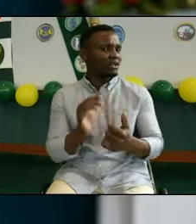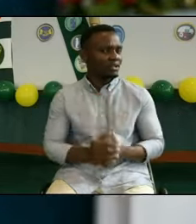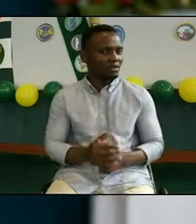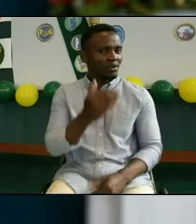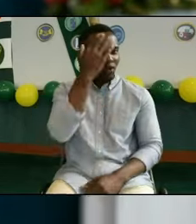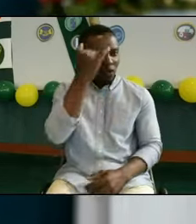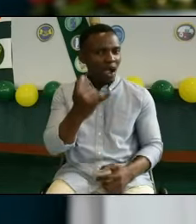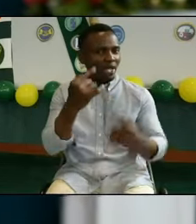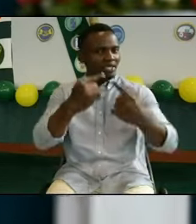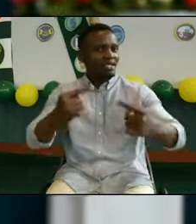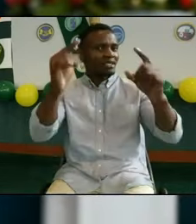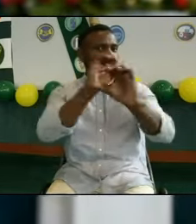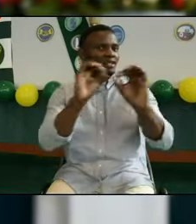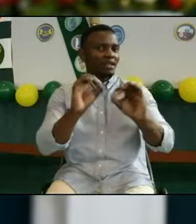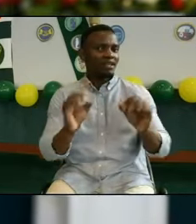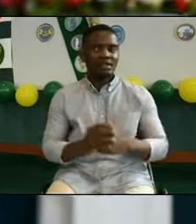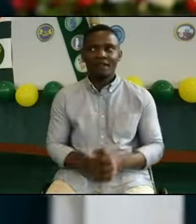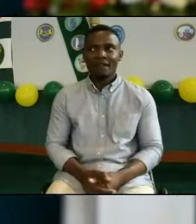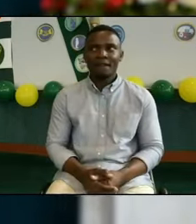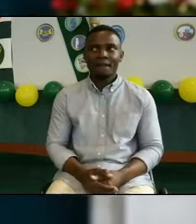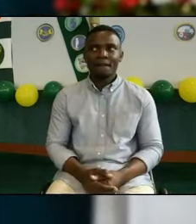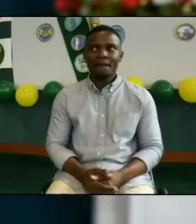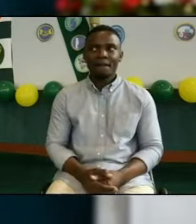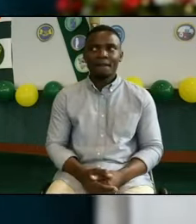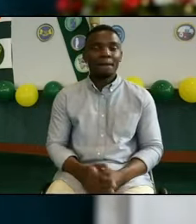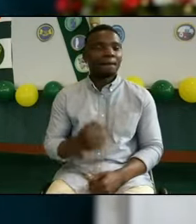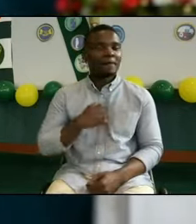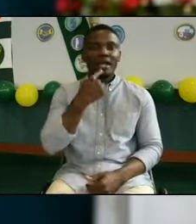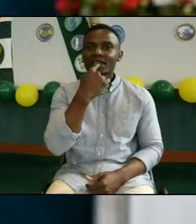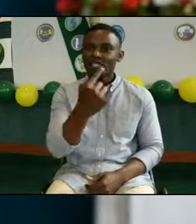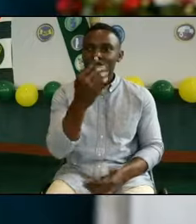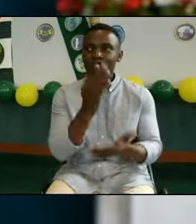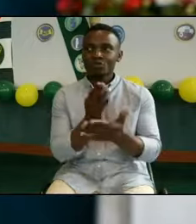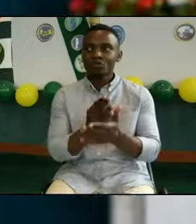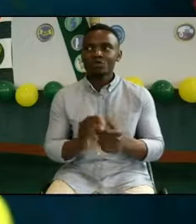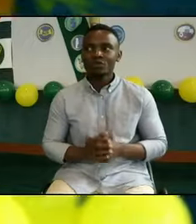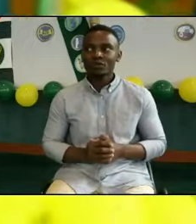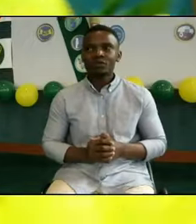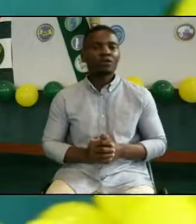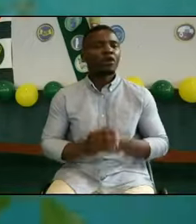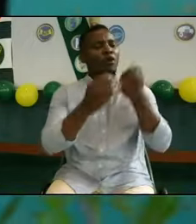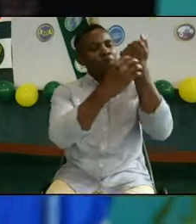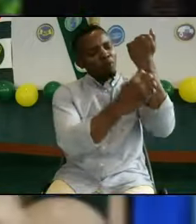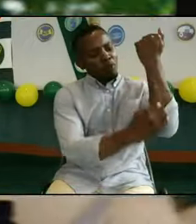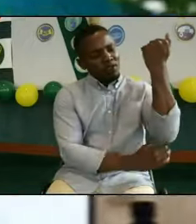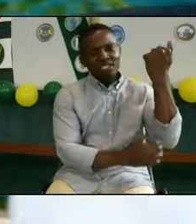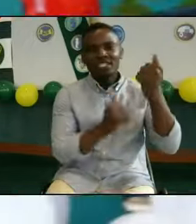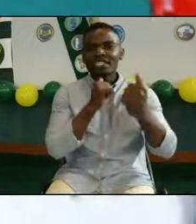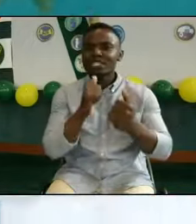Poverty is not part of Christianity. Let me tell the Adventists this. Poverty is not part of